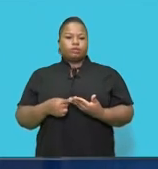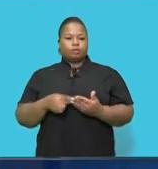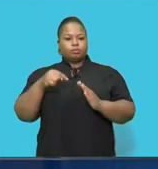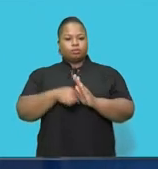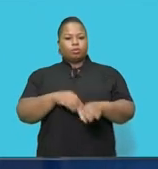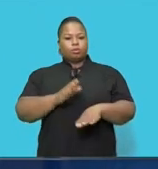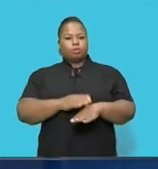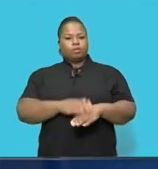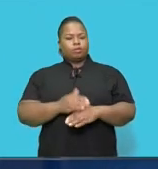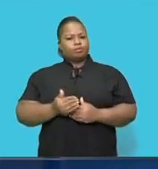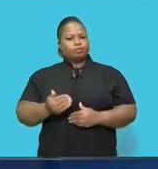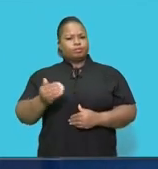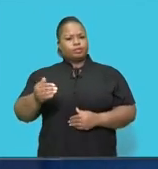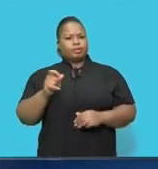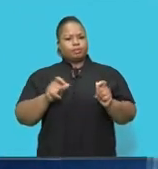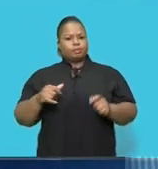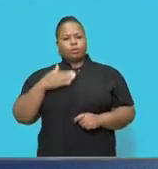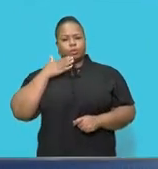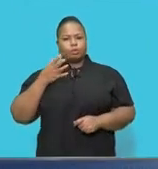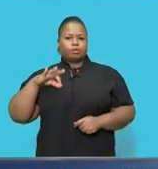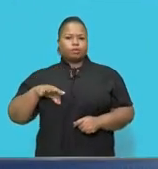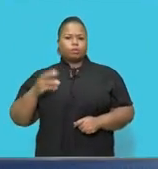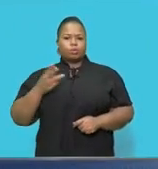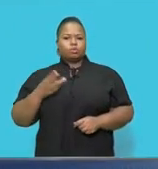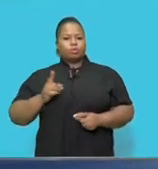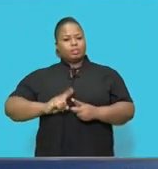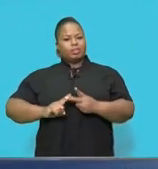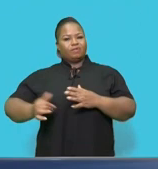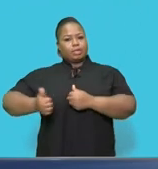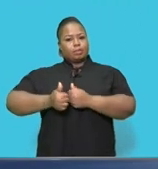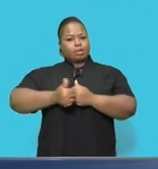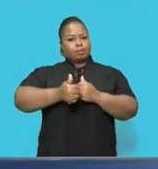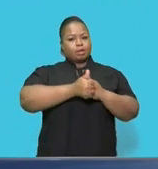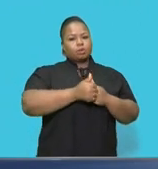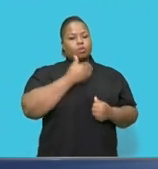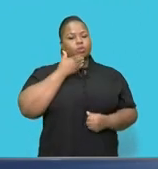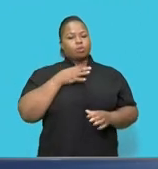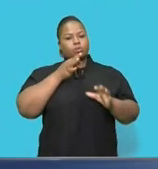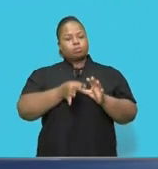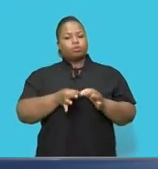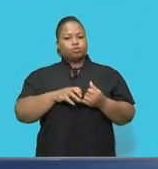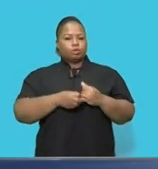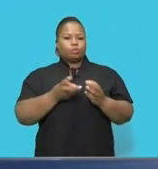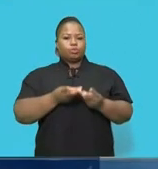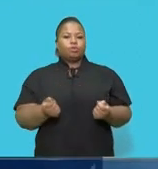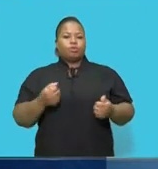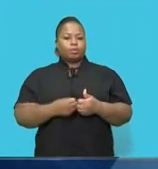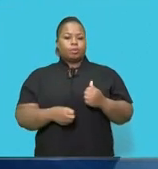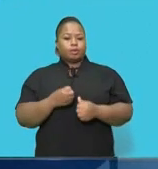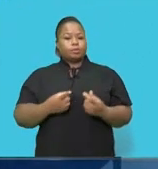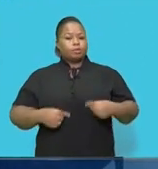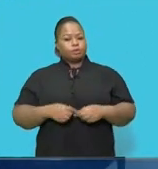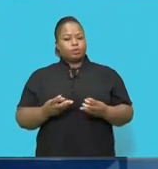zibanjwa apho kuza kubakho abathathi nxaxheba abohlukeneyo abaza kufaka igalelo kwiingxaki ezidinga